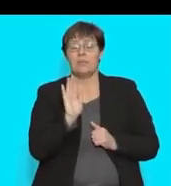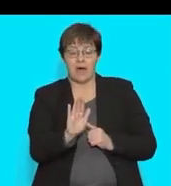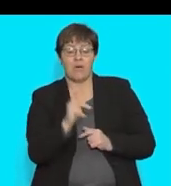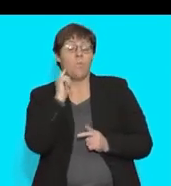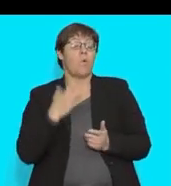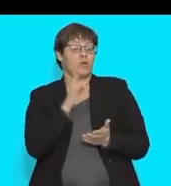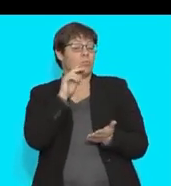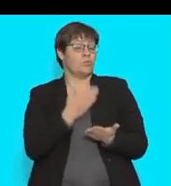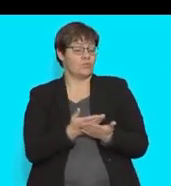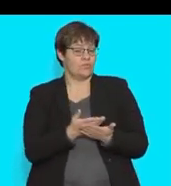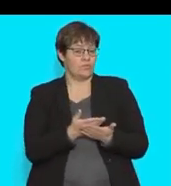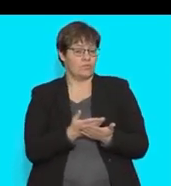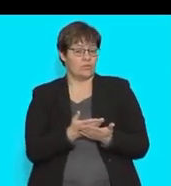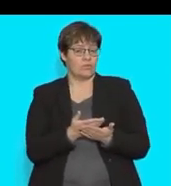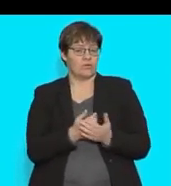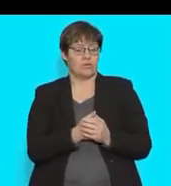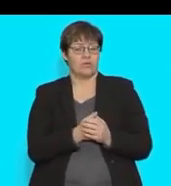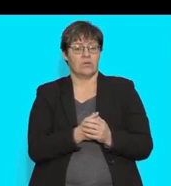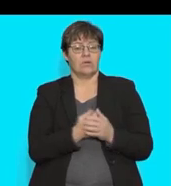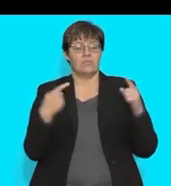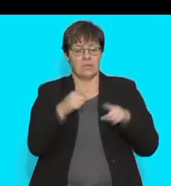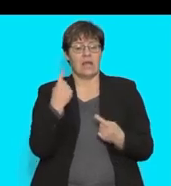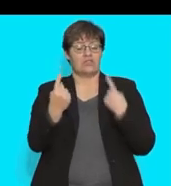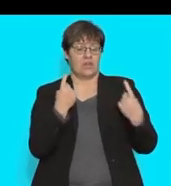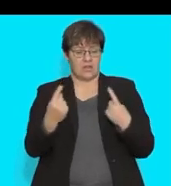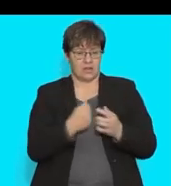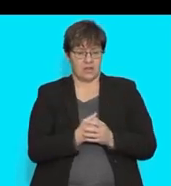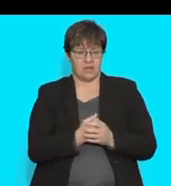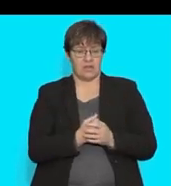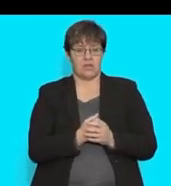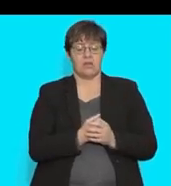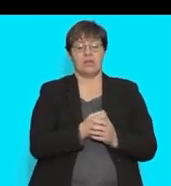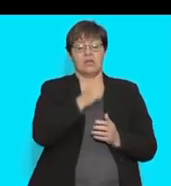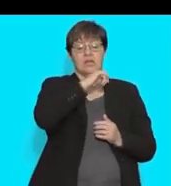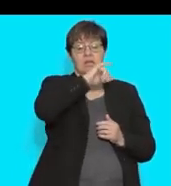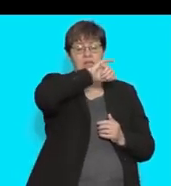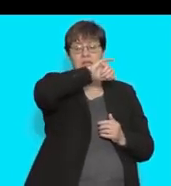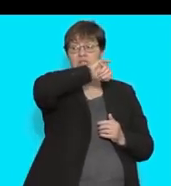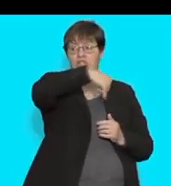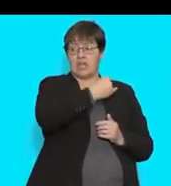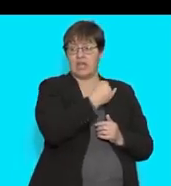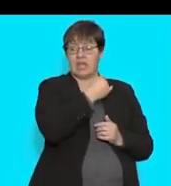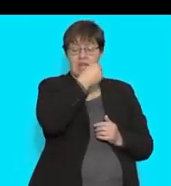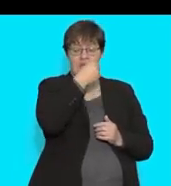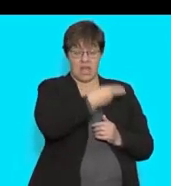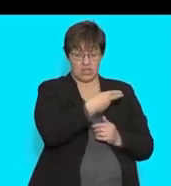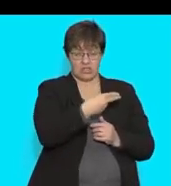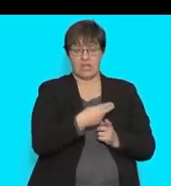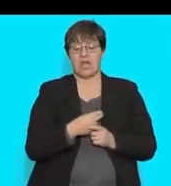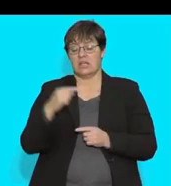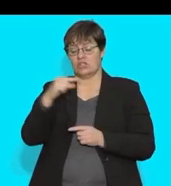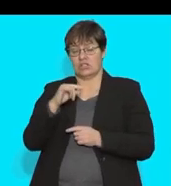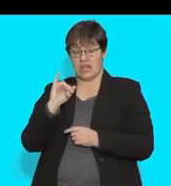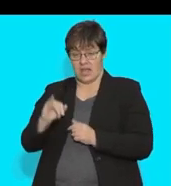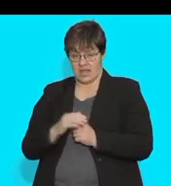So if I want to prove that these are bisecting each other, that's JH there and GI. So